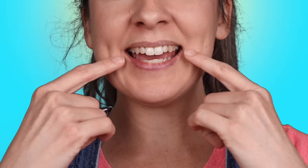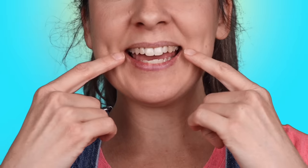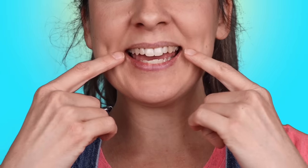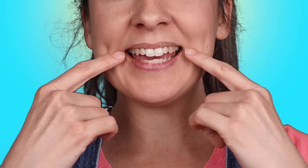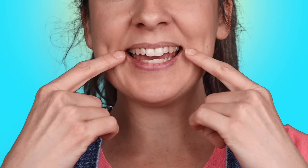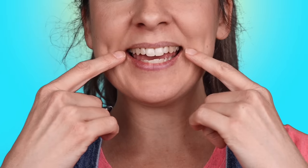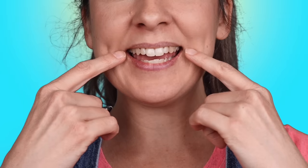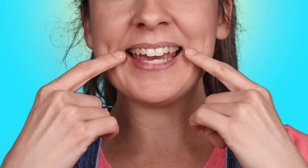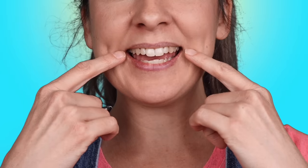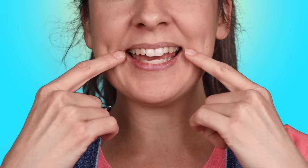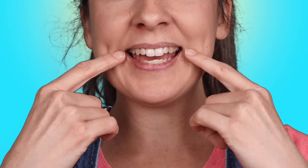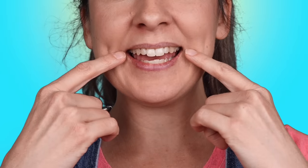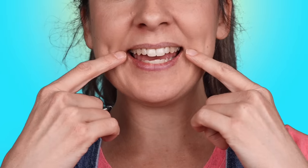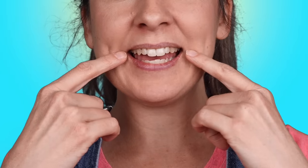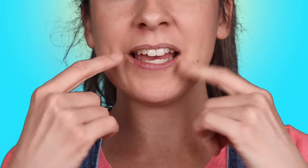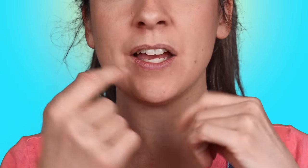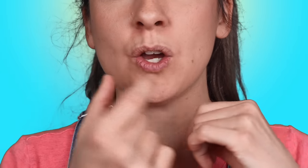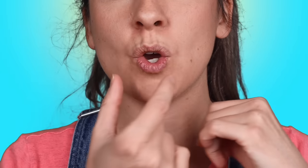I